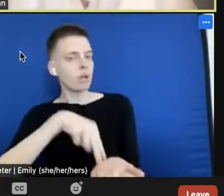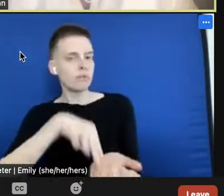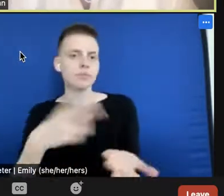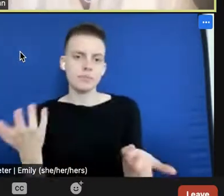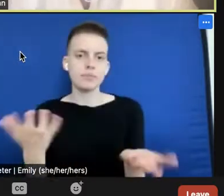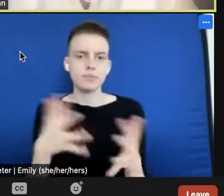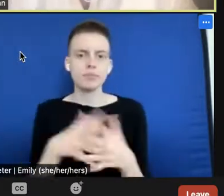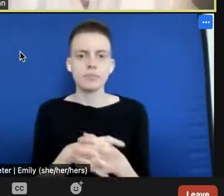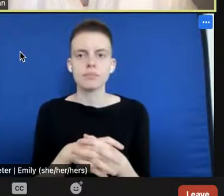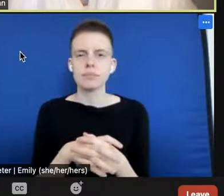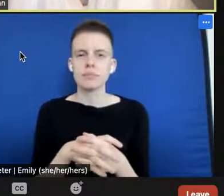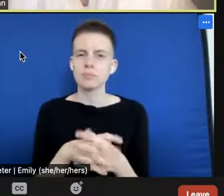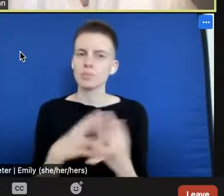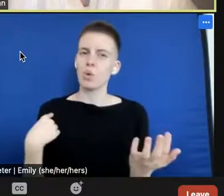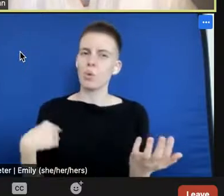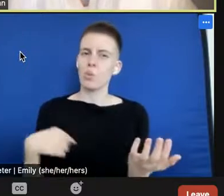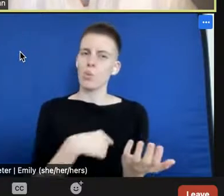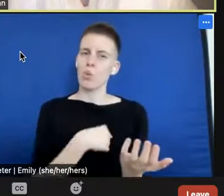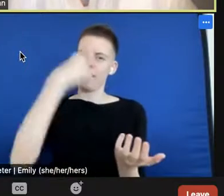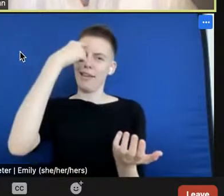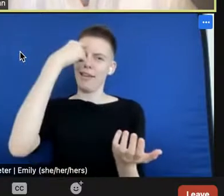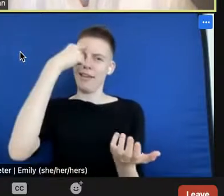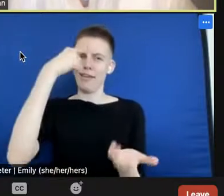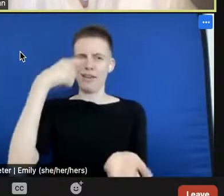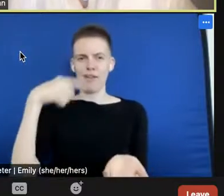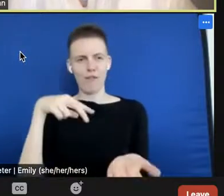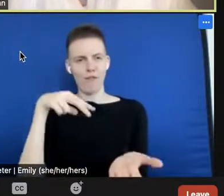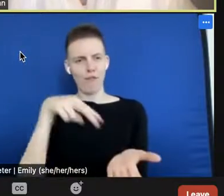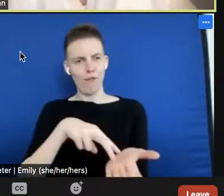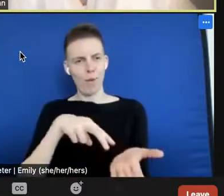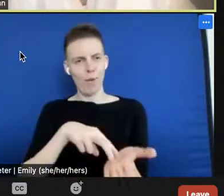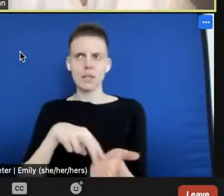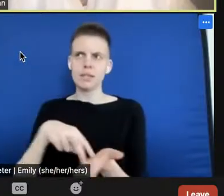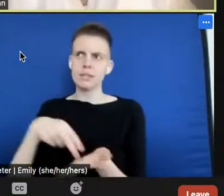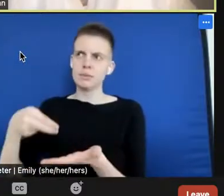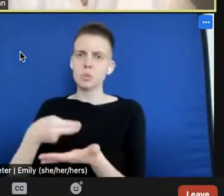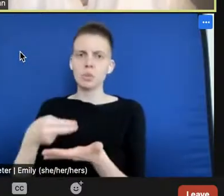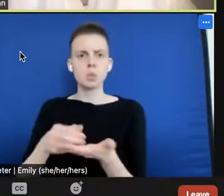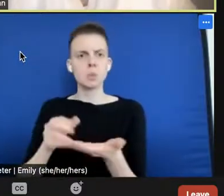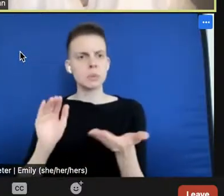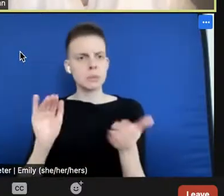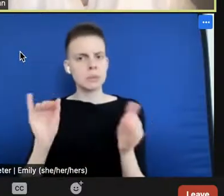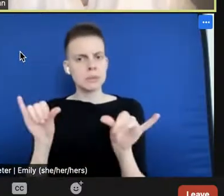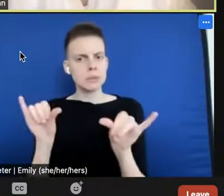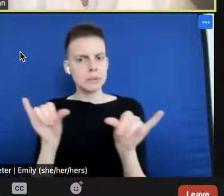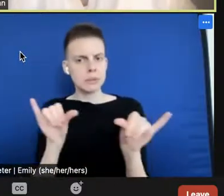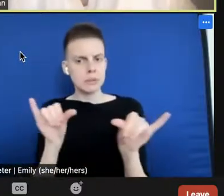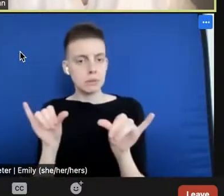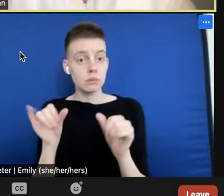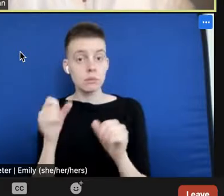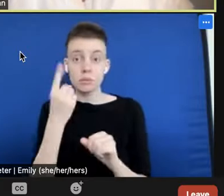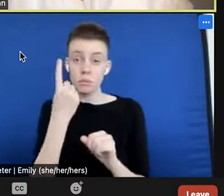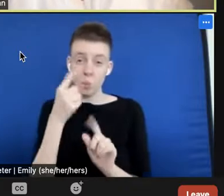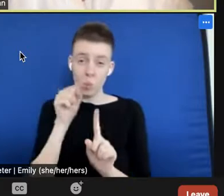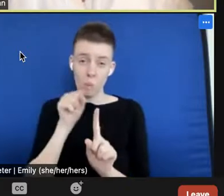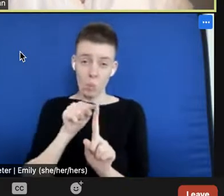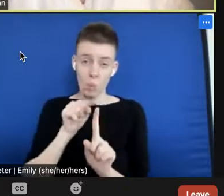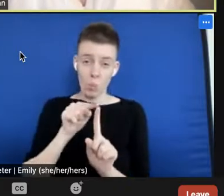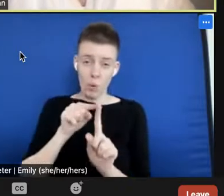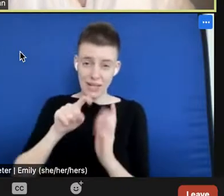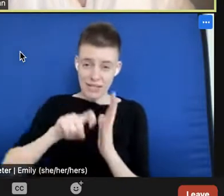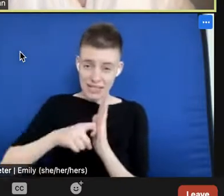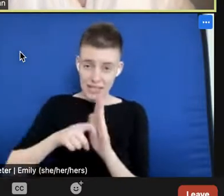think probably, the fork sort of has the same basic form as a spoon, but one key difference is the salient feature